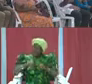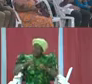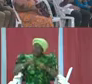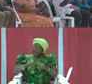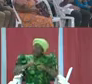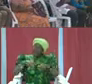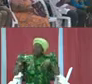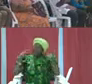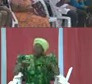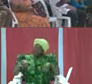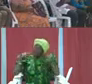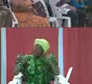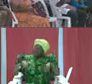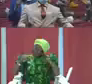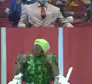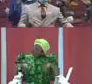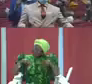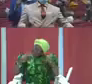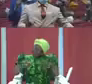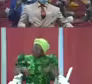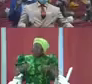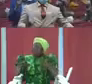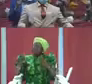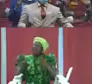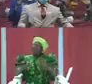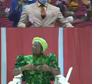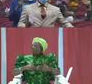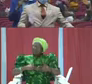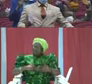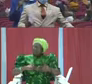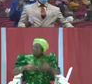massive breakthrough. Breathe on my finances, O